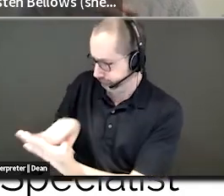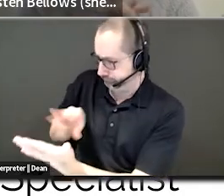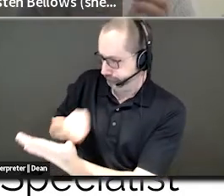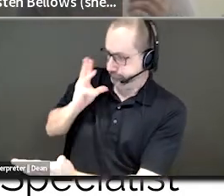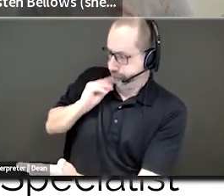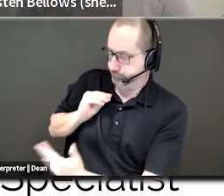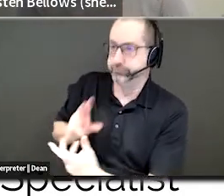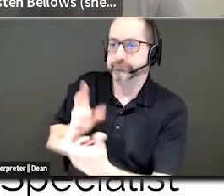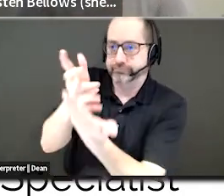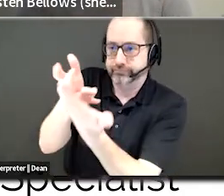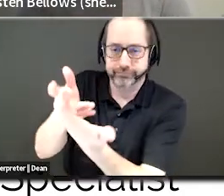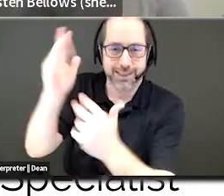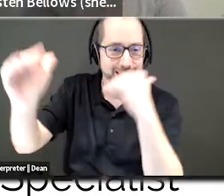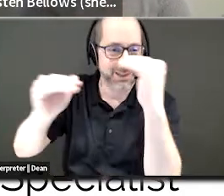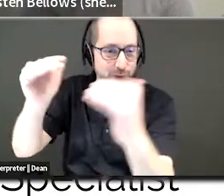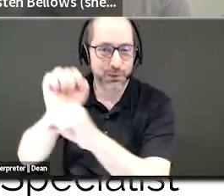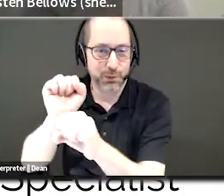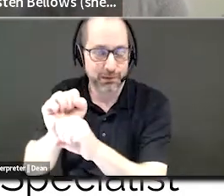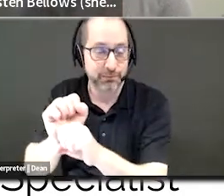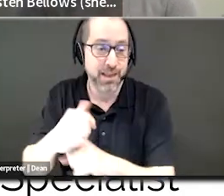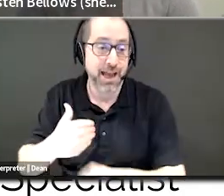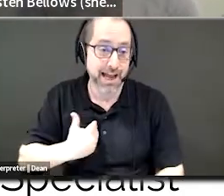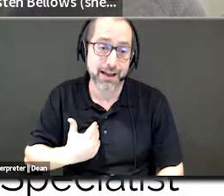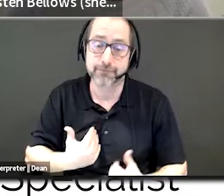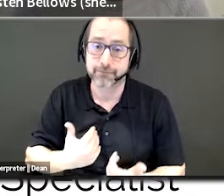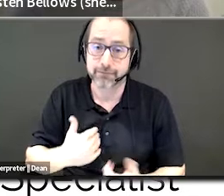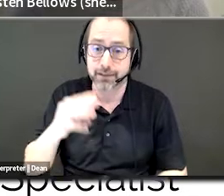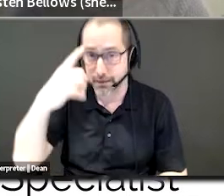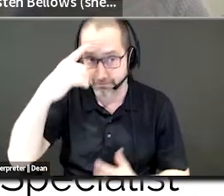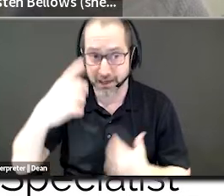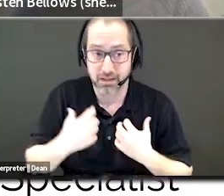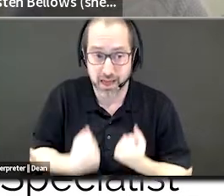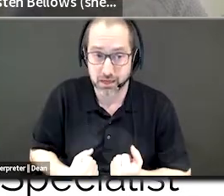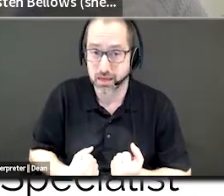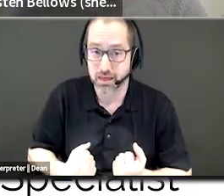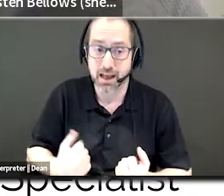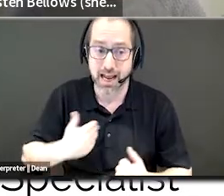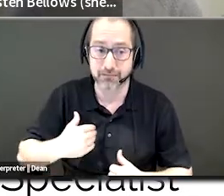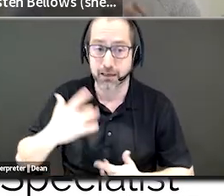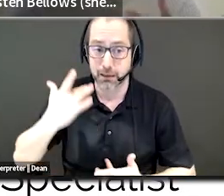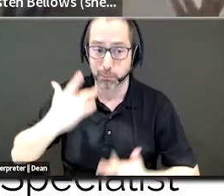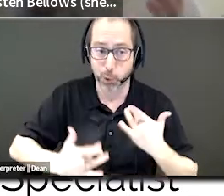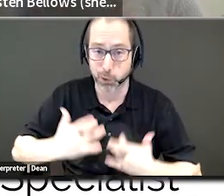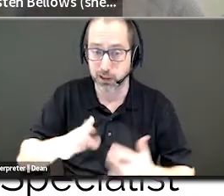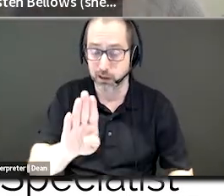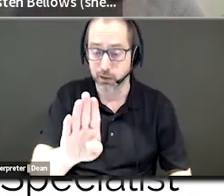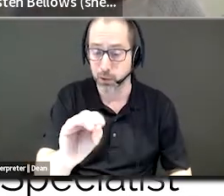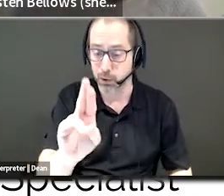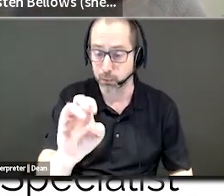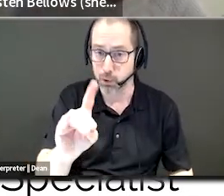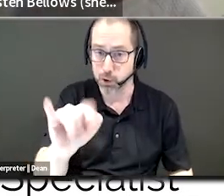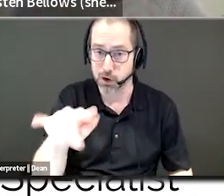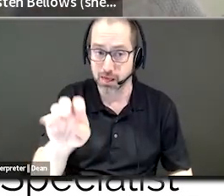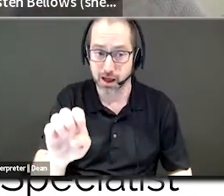I do have lived experience with mental health issues. I have borderline personality disorder, so I have been that person